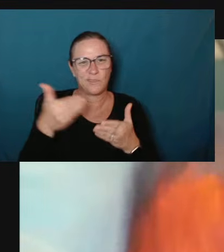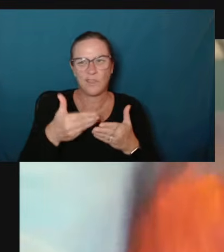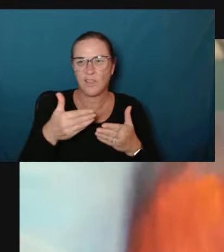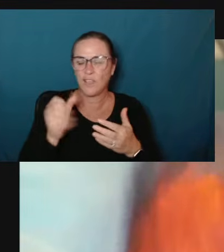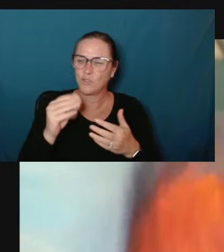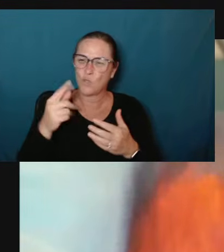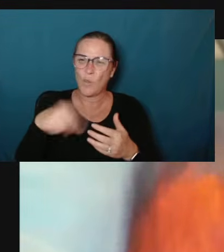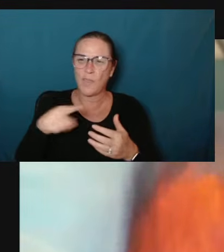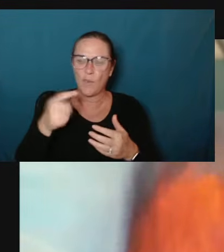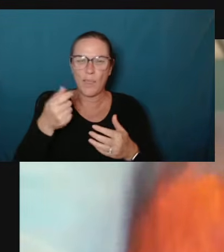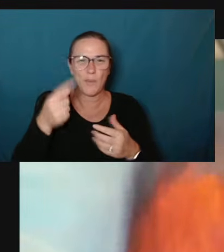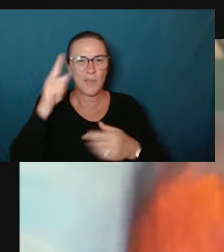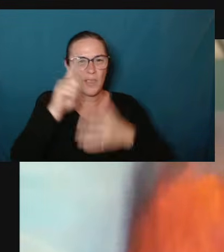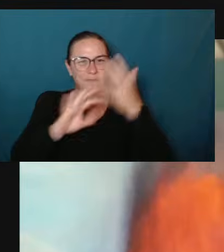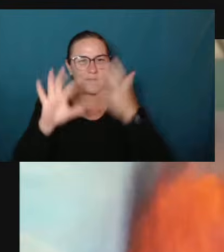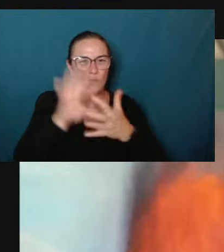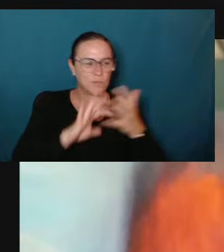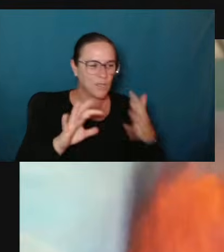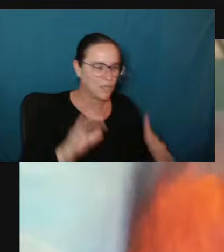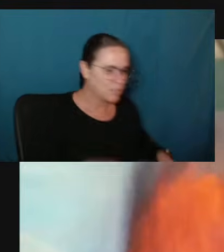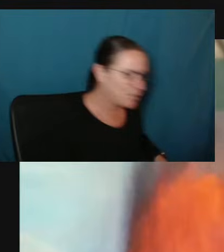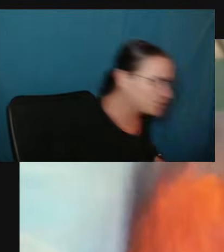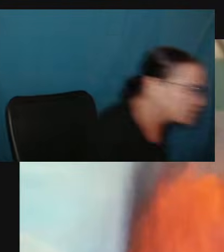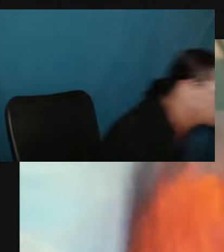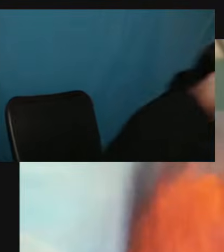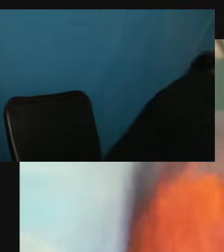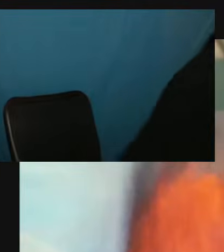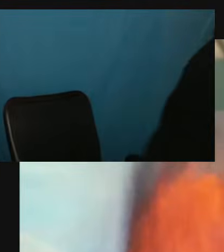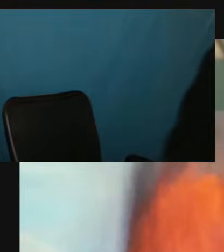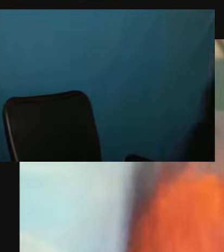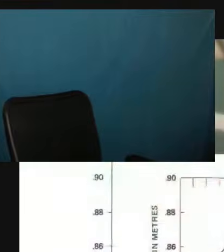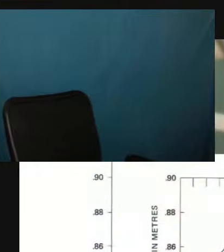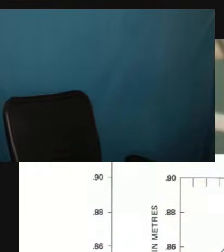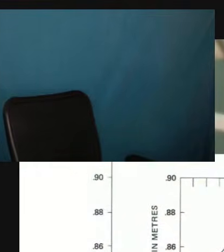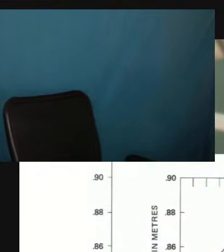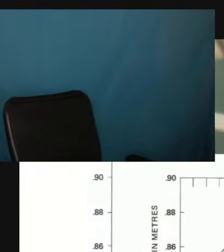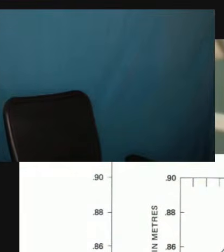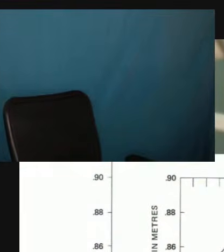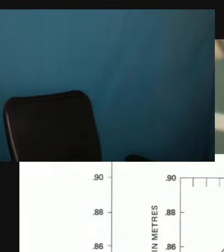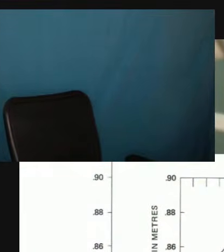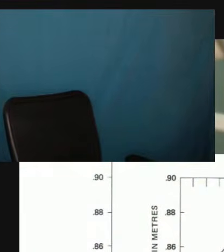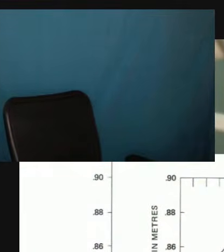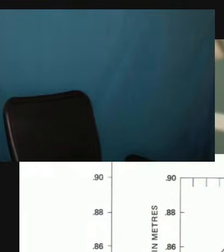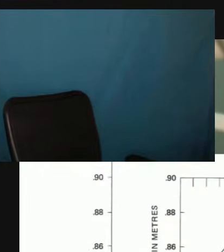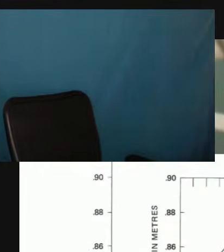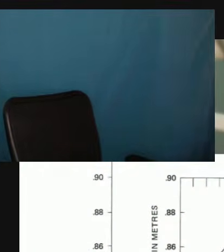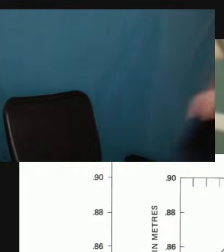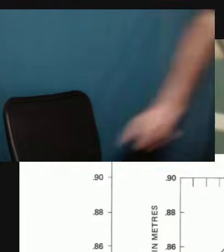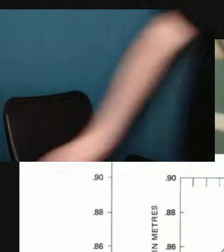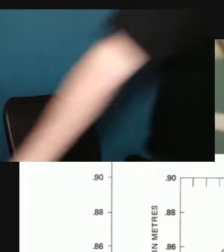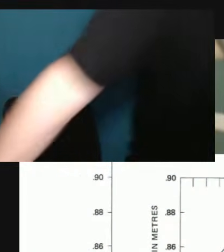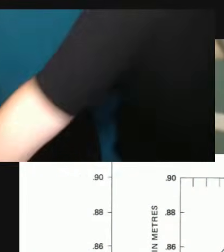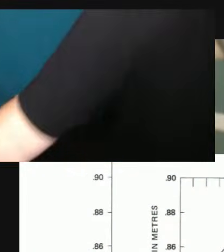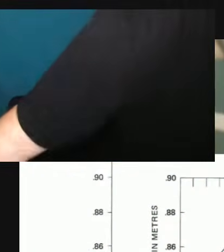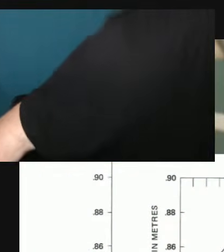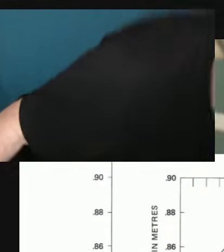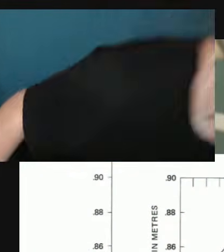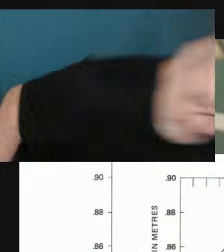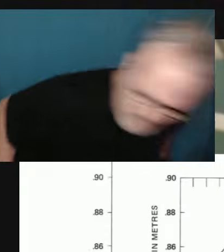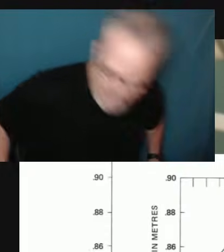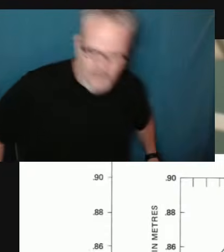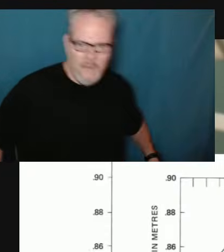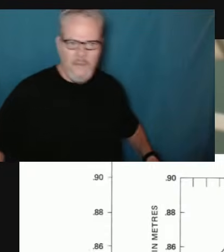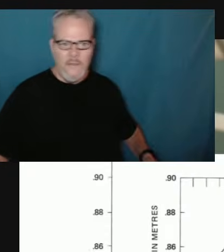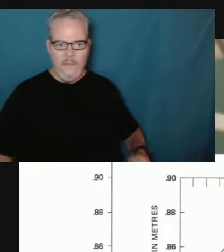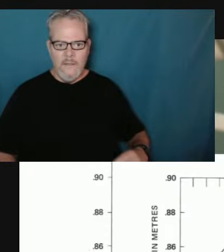by because it didn't match the history and it didn't match what they were expecting. And then they noticed relatively small earthquakes, like